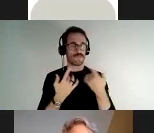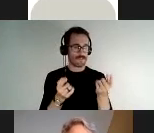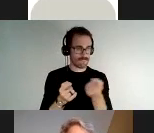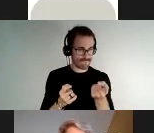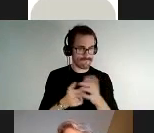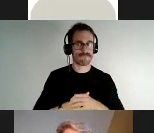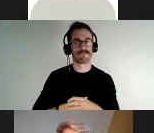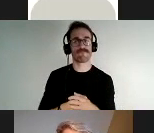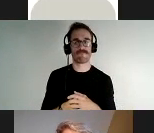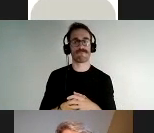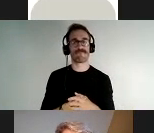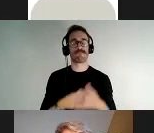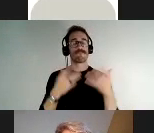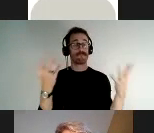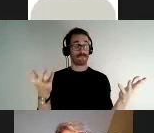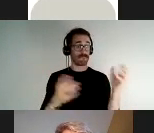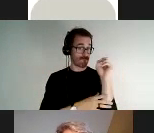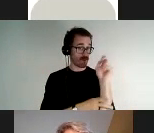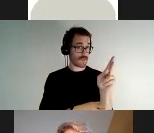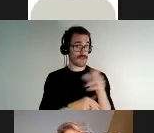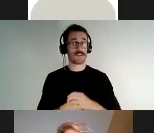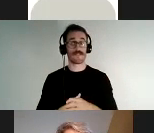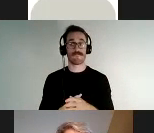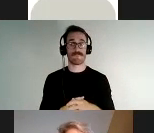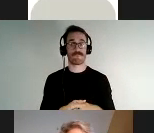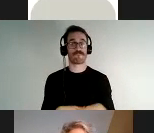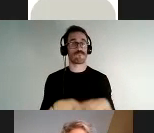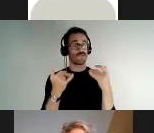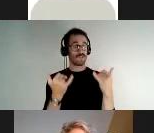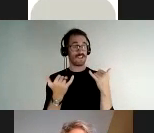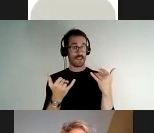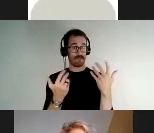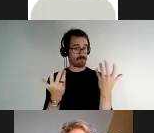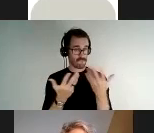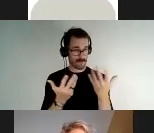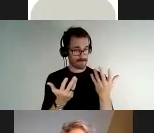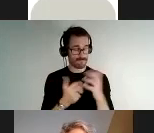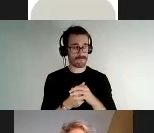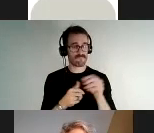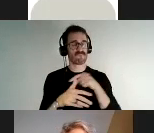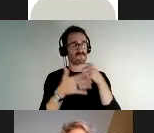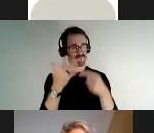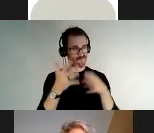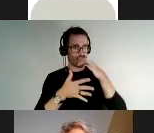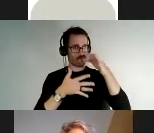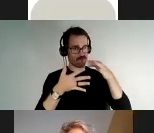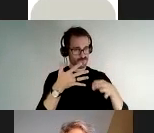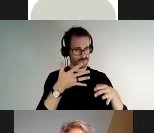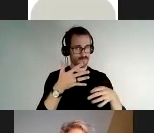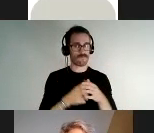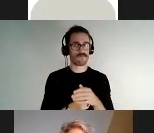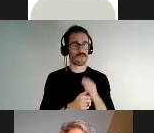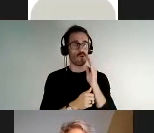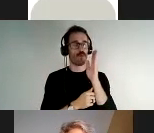All right, so what we're going to cover today, we're going to cover the what's often referred to as the